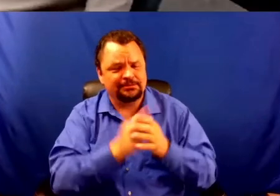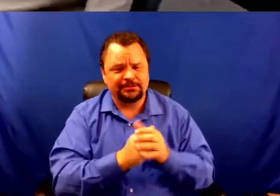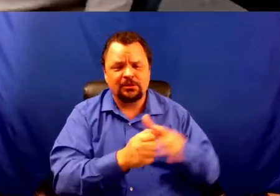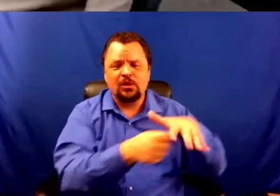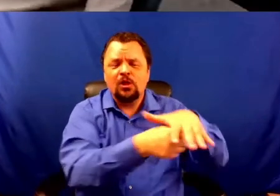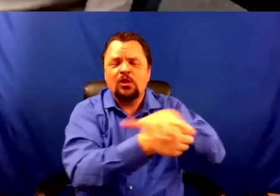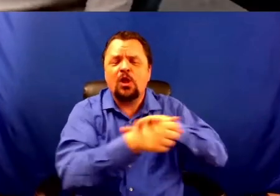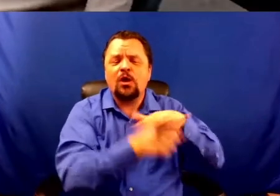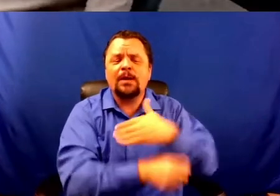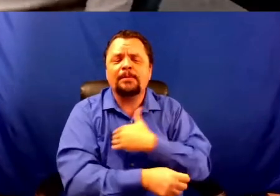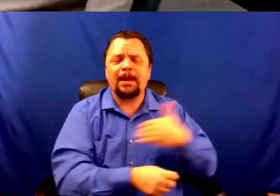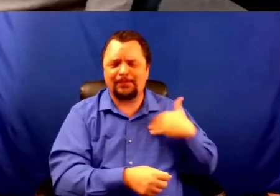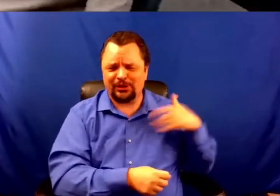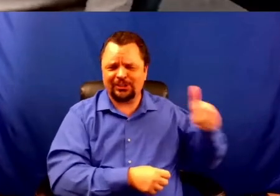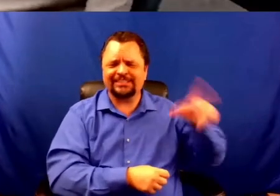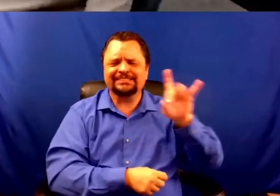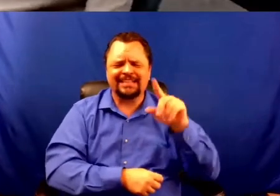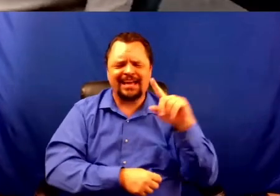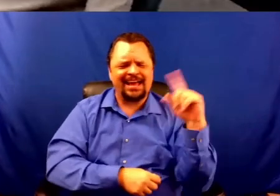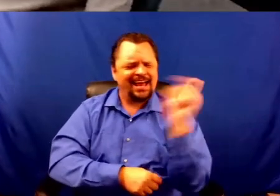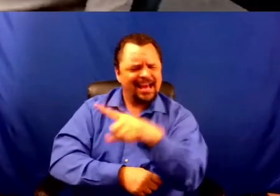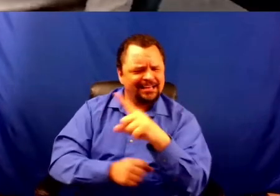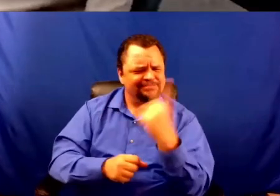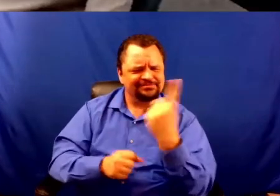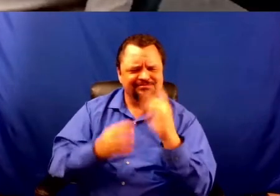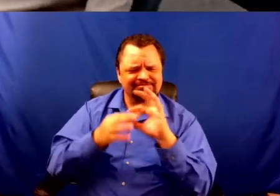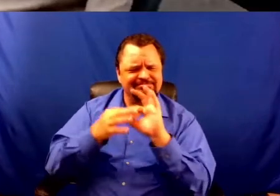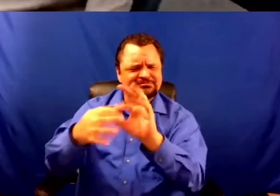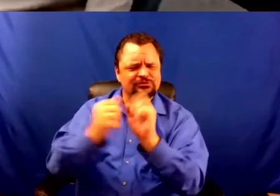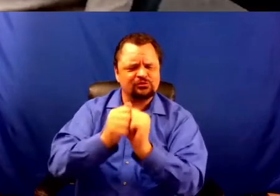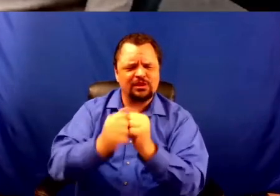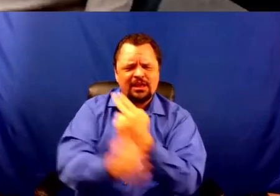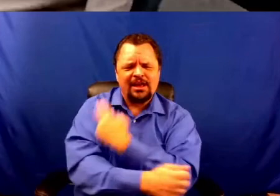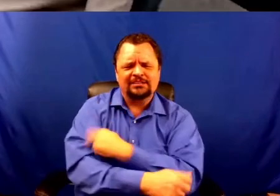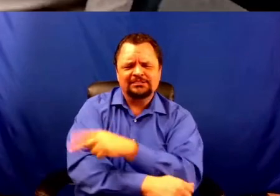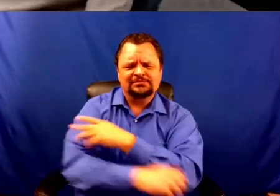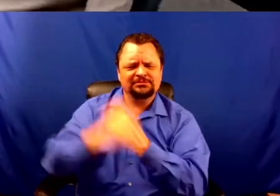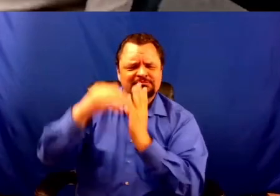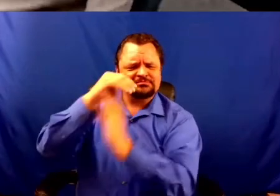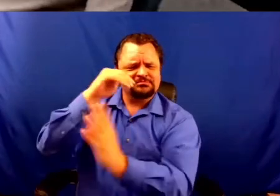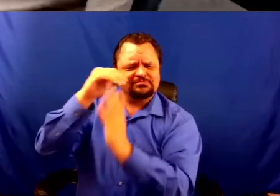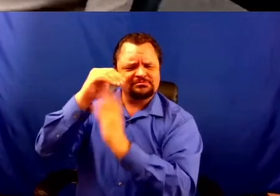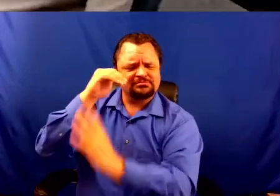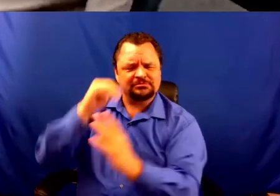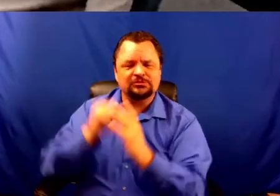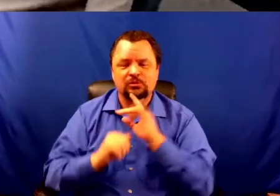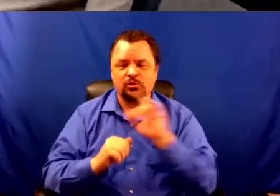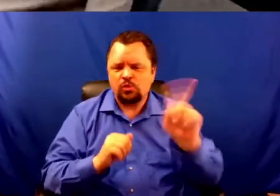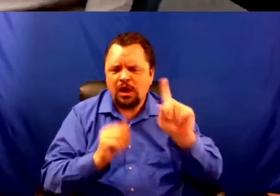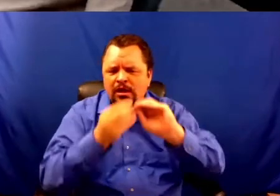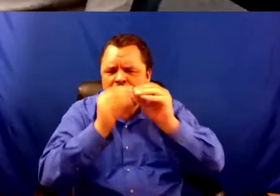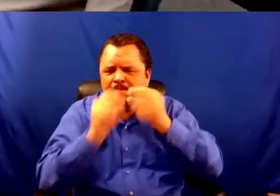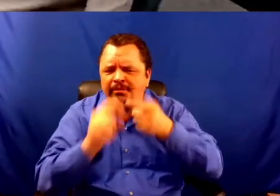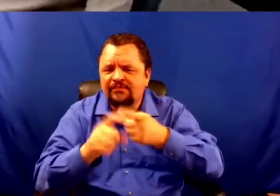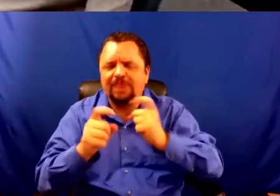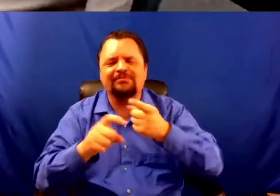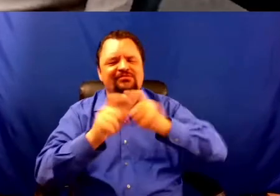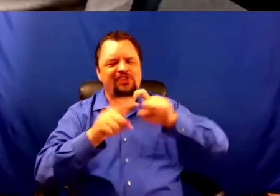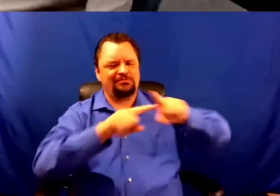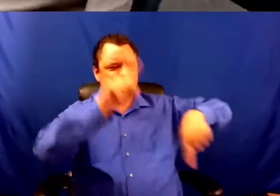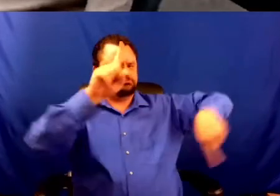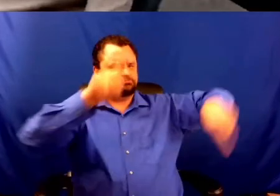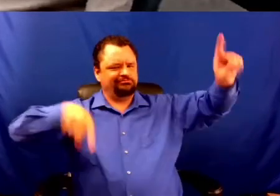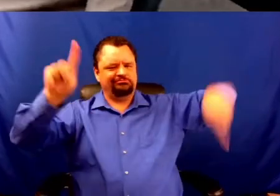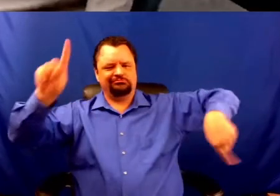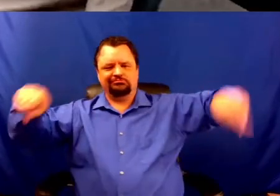local numbers? Because I asked about that last month, about the local hospitalizations, or what is that from? That is from multiple